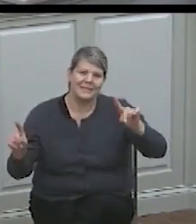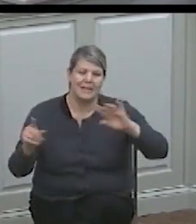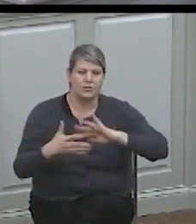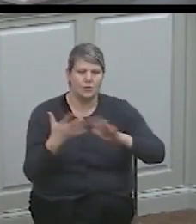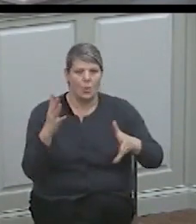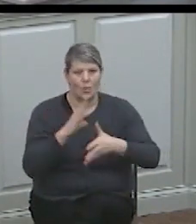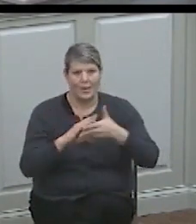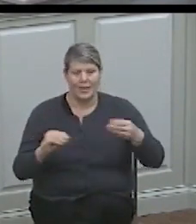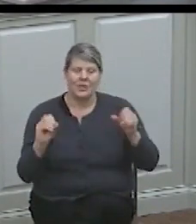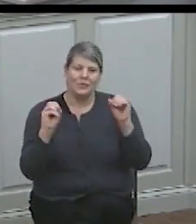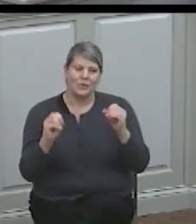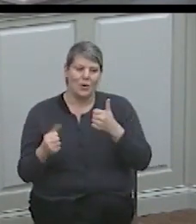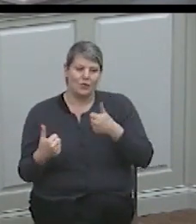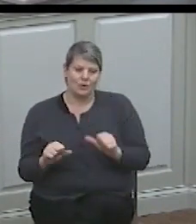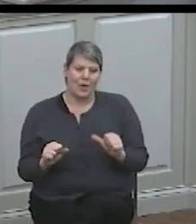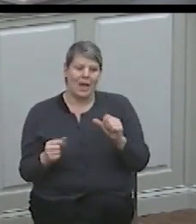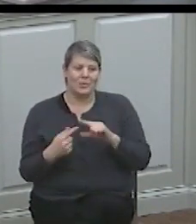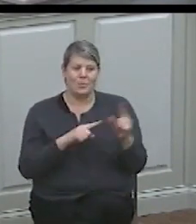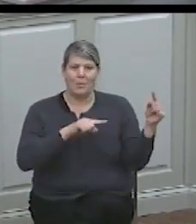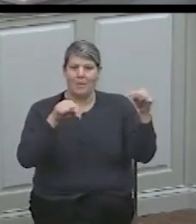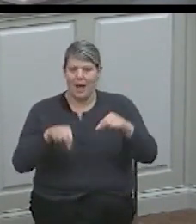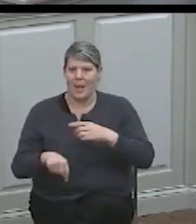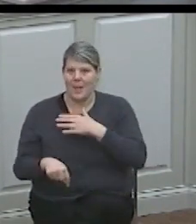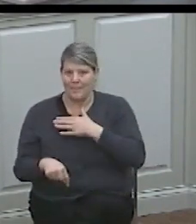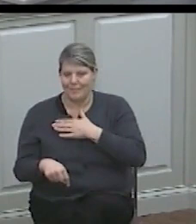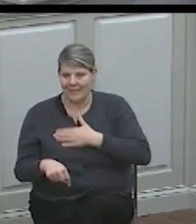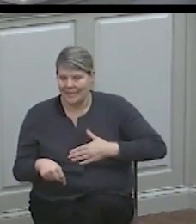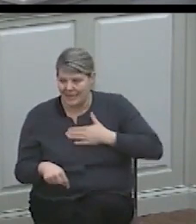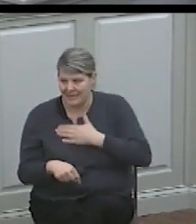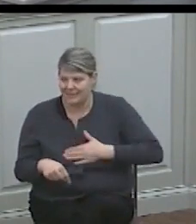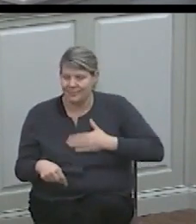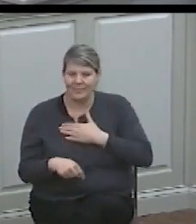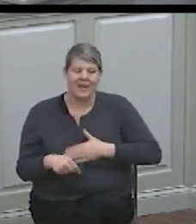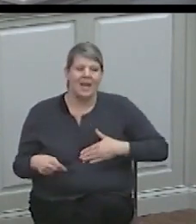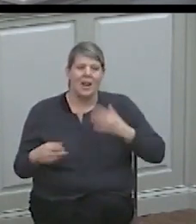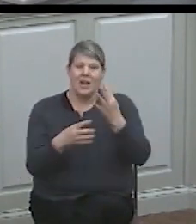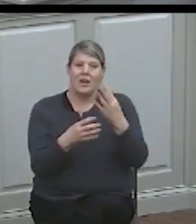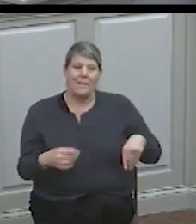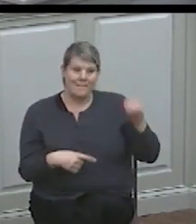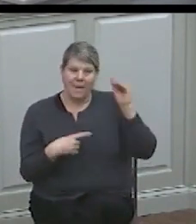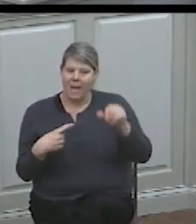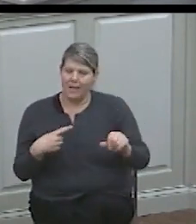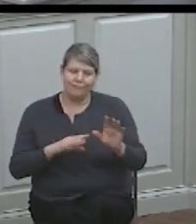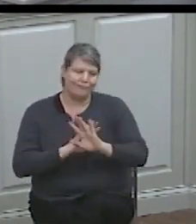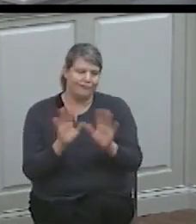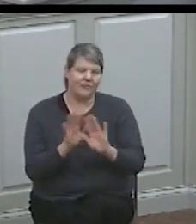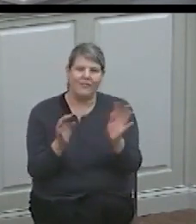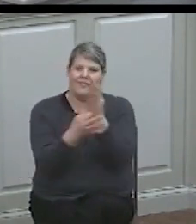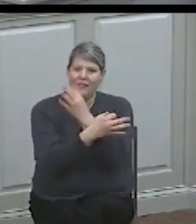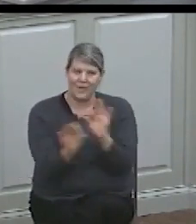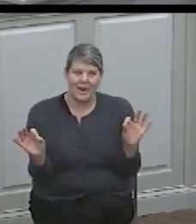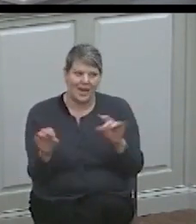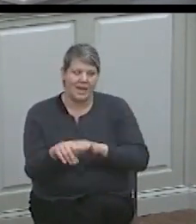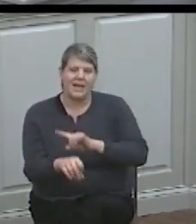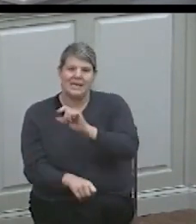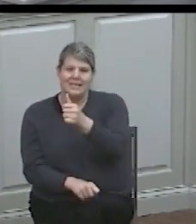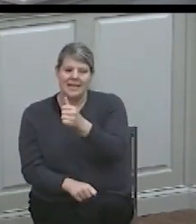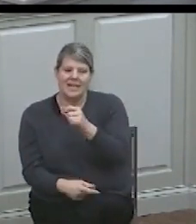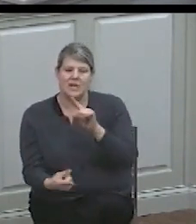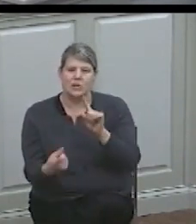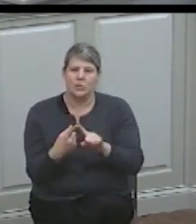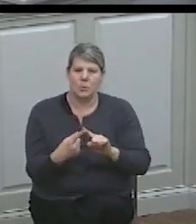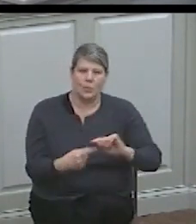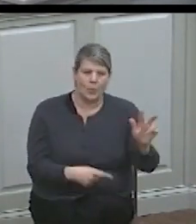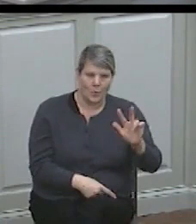please try to attend. Admission is free. There, it's from 10 a.m. to 3 o'clock p.m. And there are door